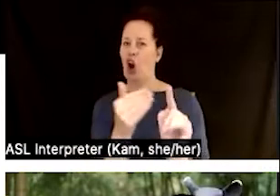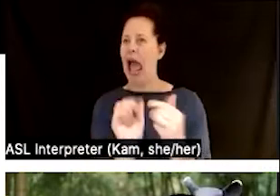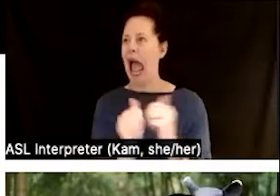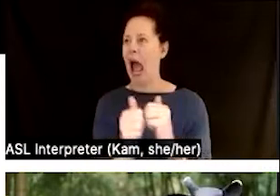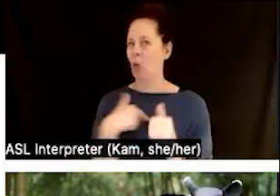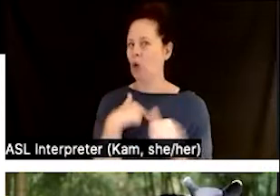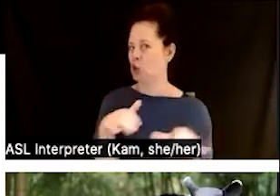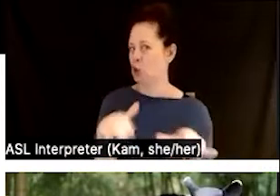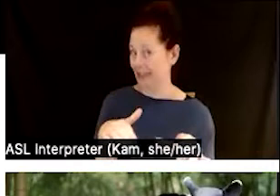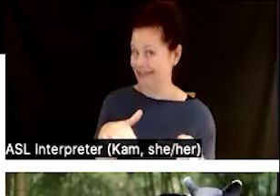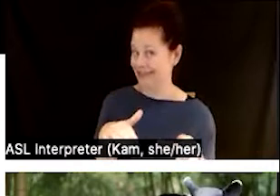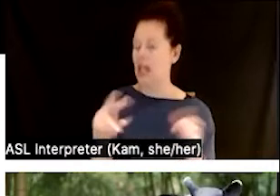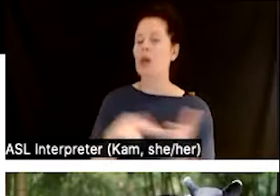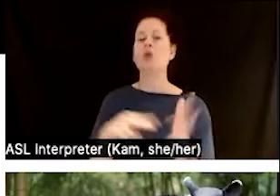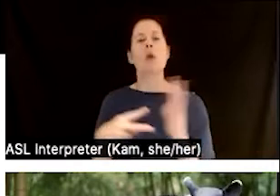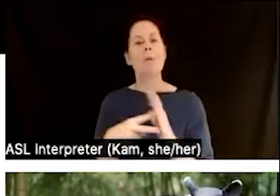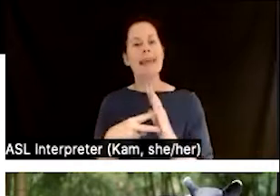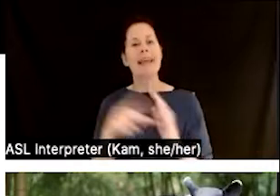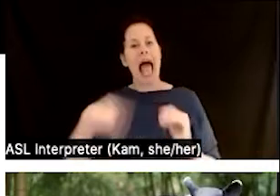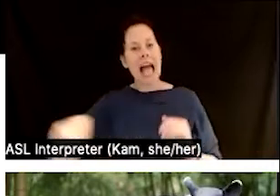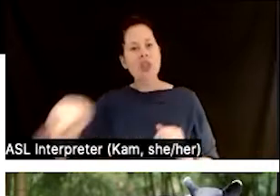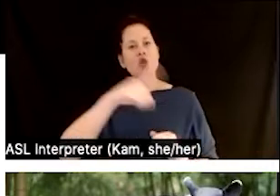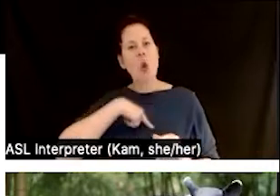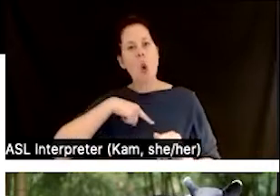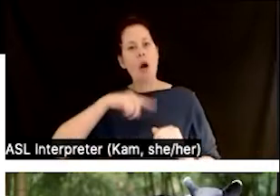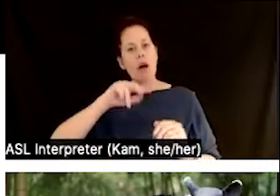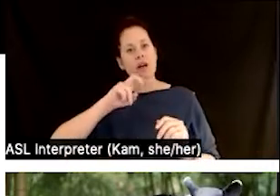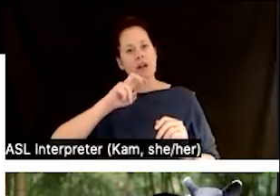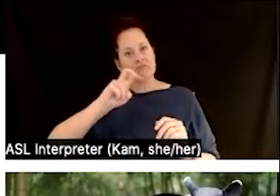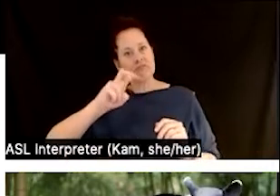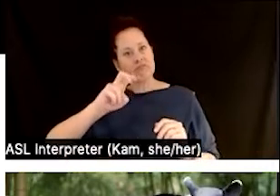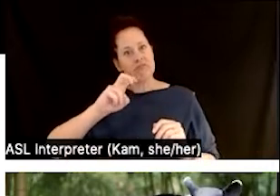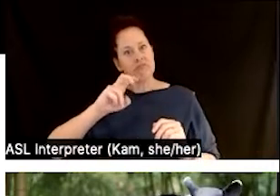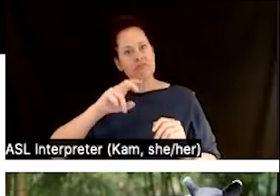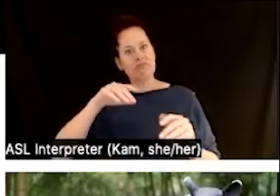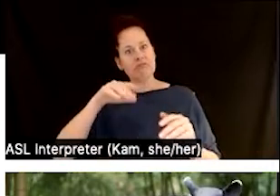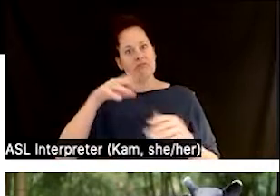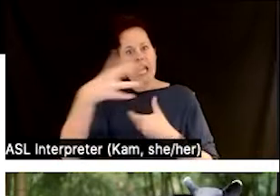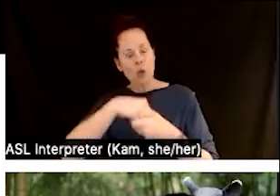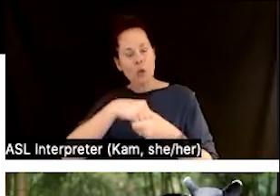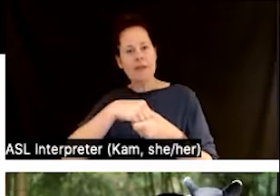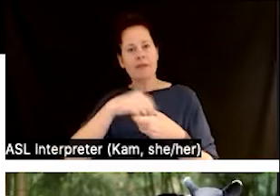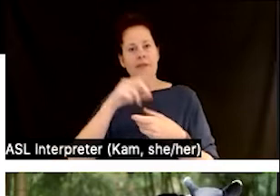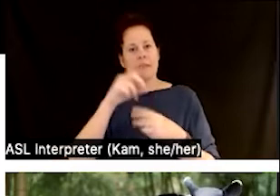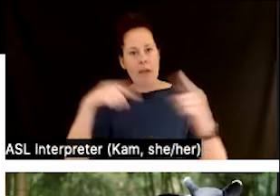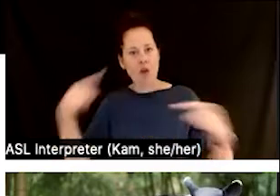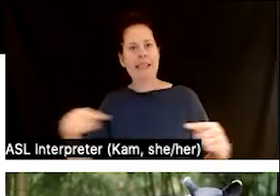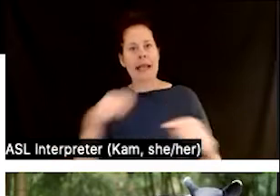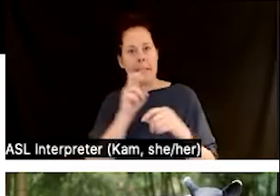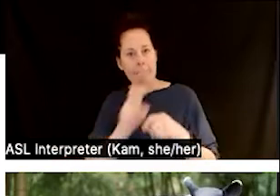you go on your inclusive accessibility path. So by building it in your strategic plan, you're held